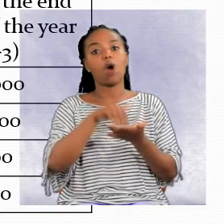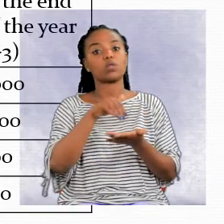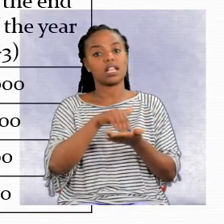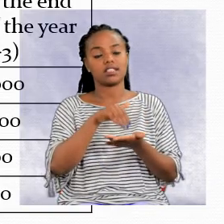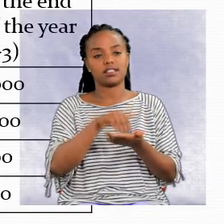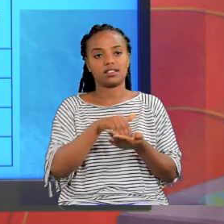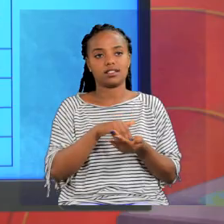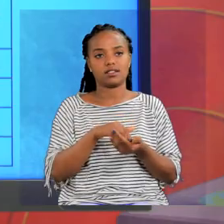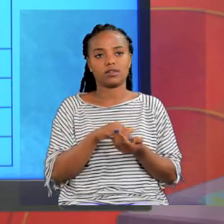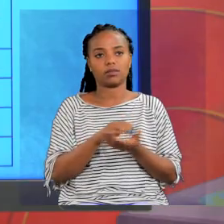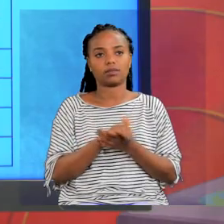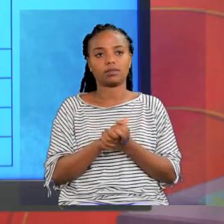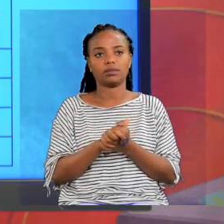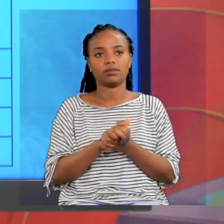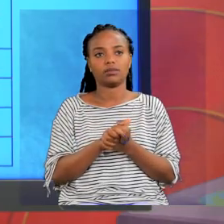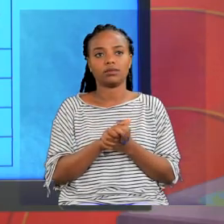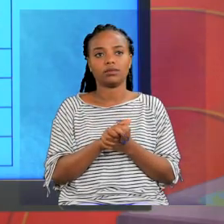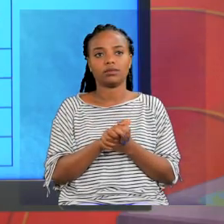So